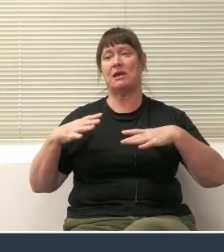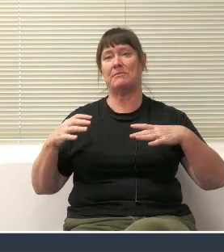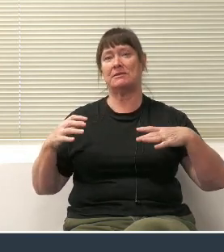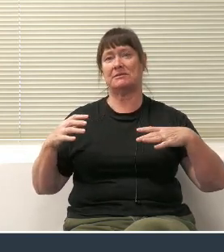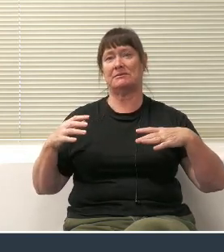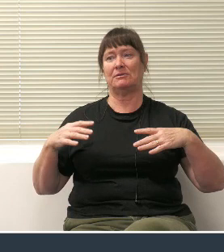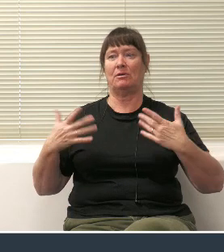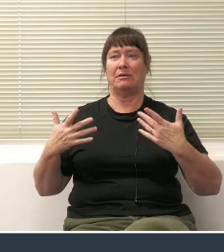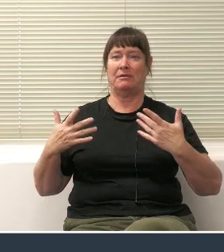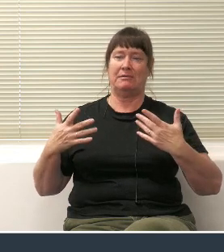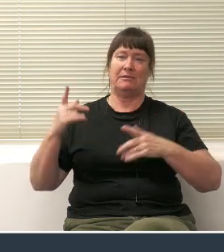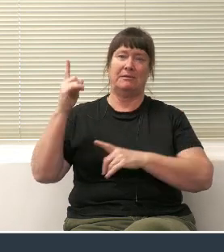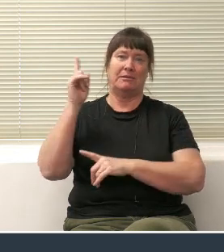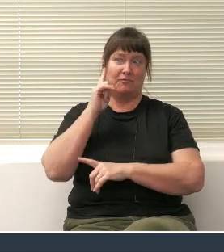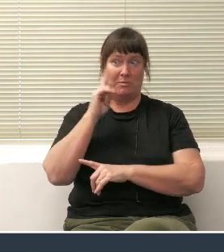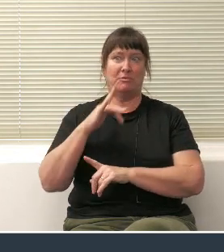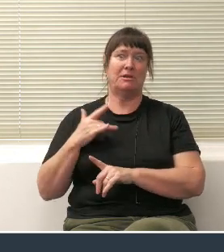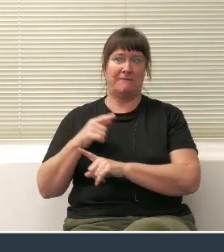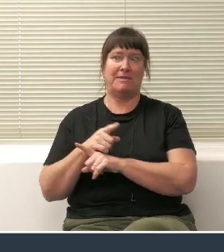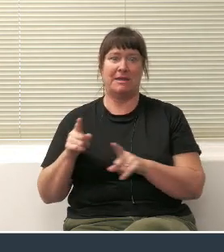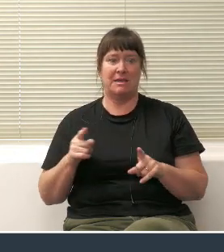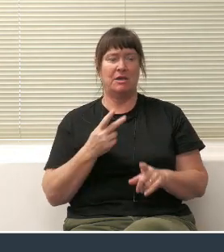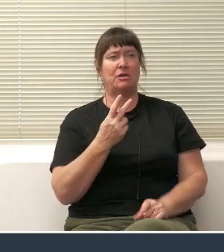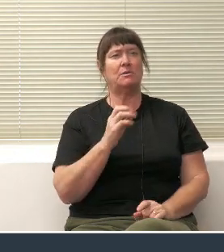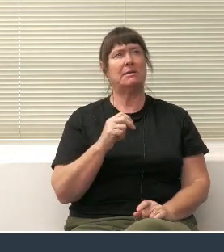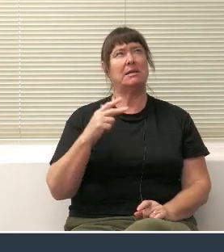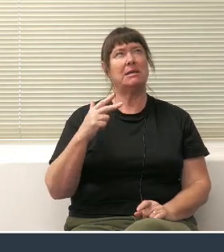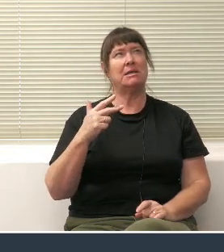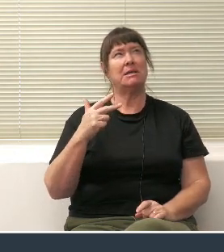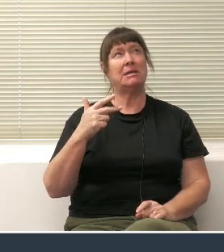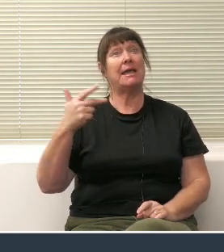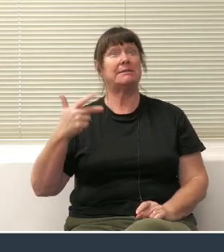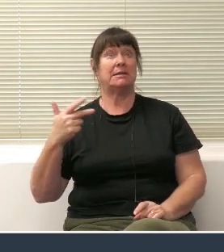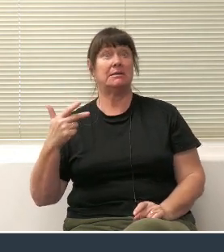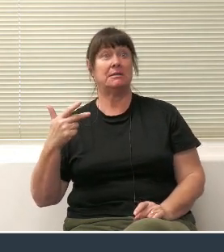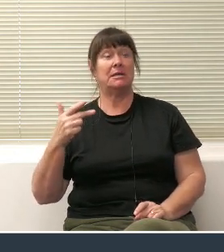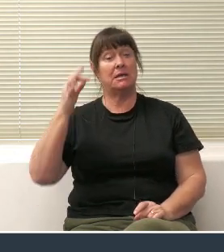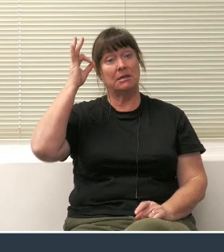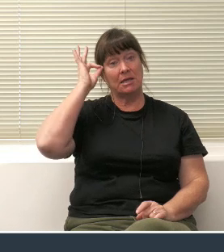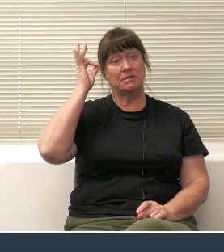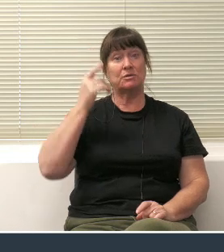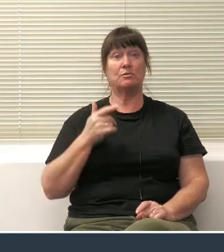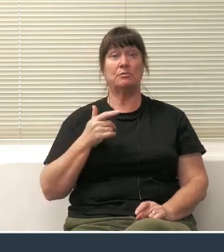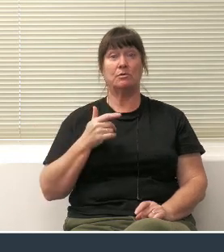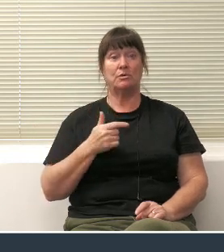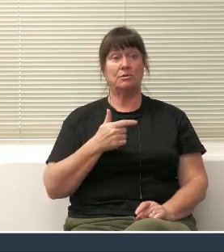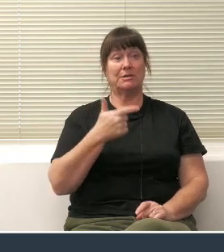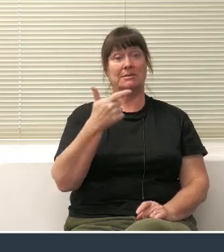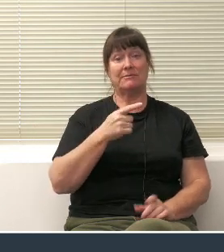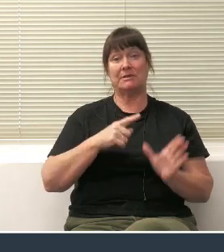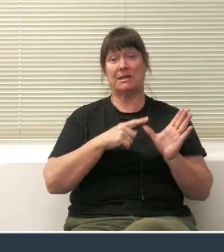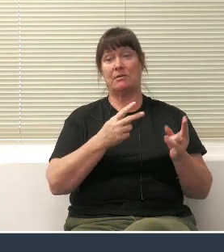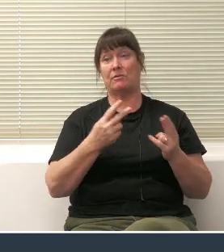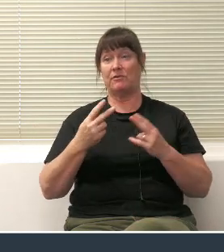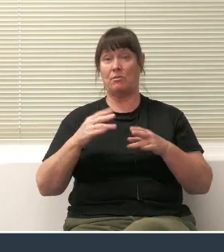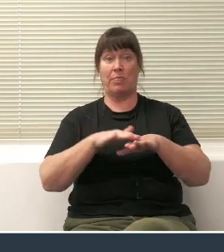retirement tenant. So in, I think, 2007 to 2018, the council did a 17A review on